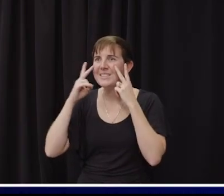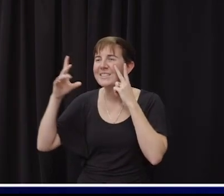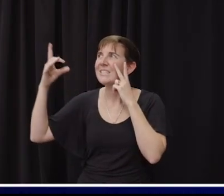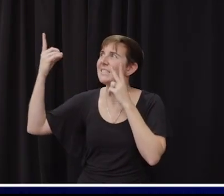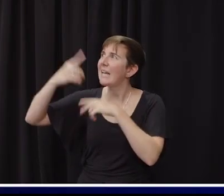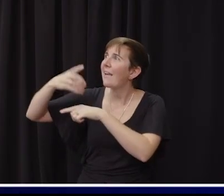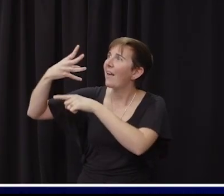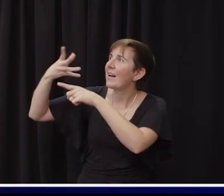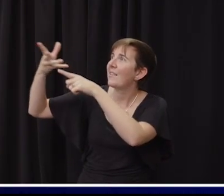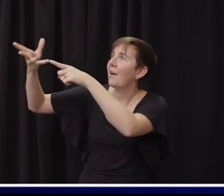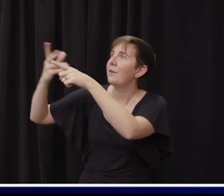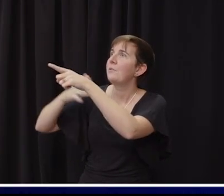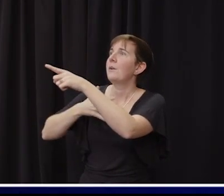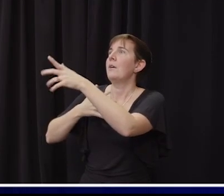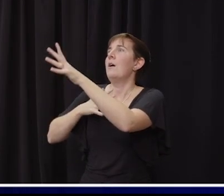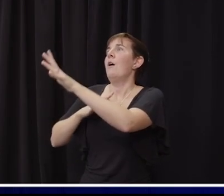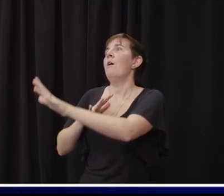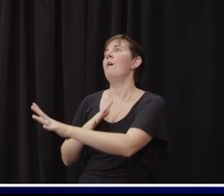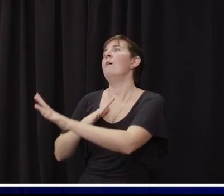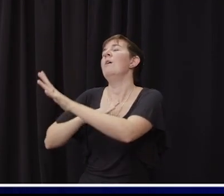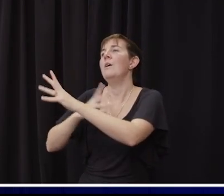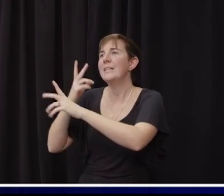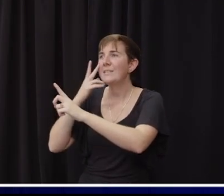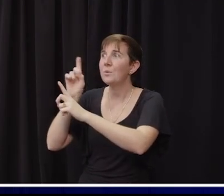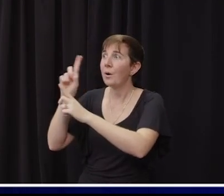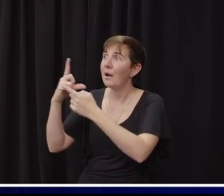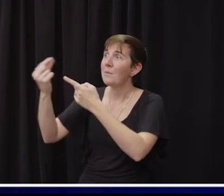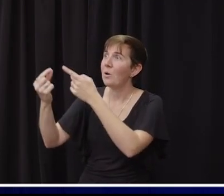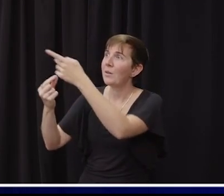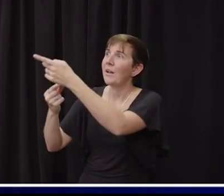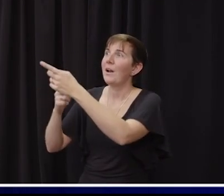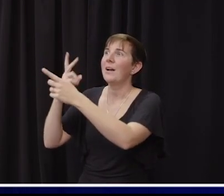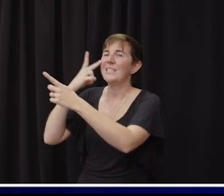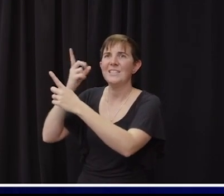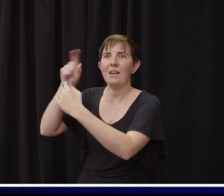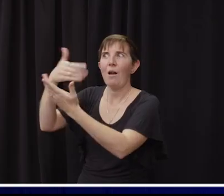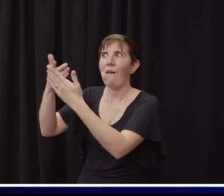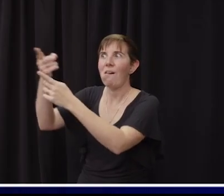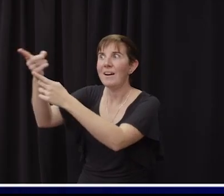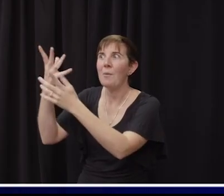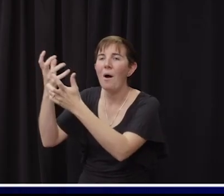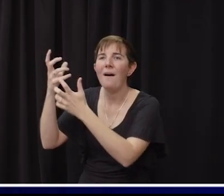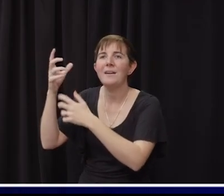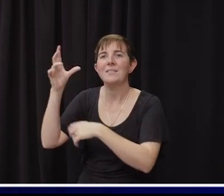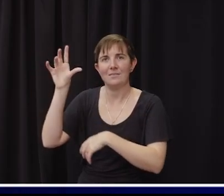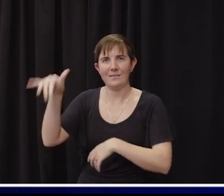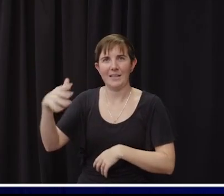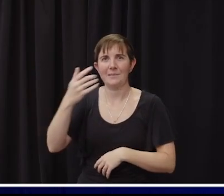in the distance. You can kind of see where you're going, and you can see your destination.